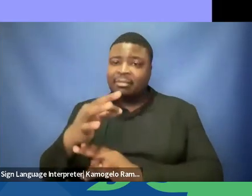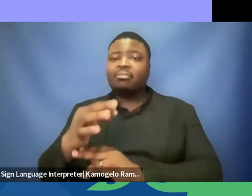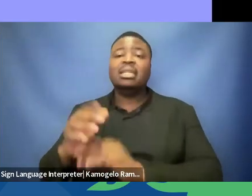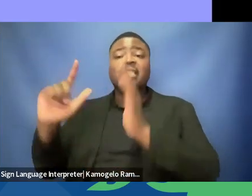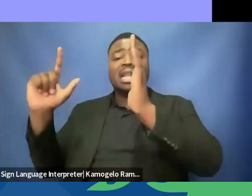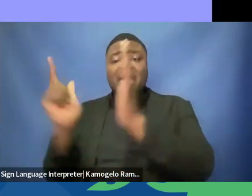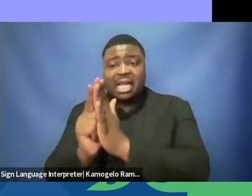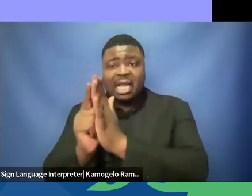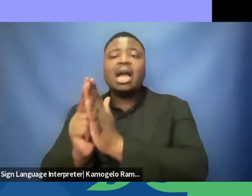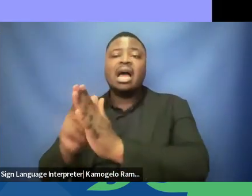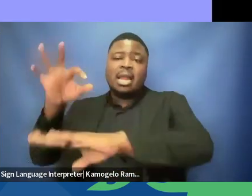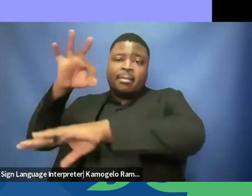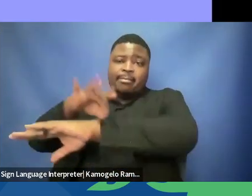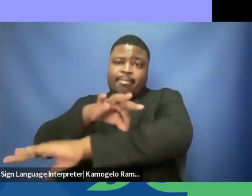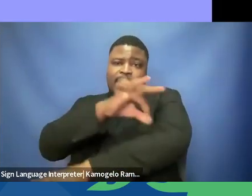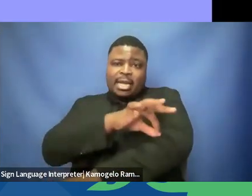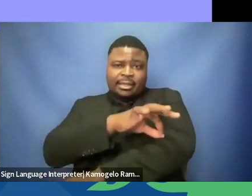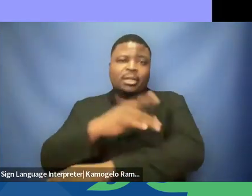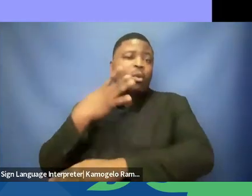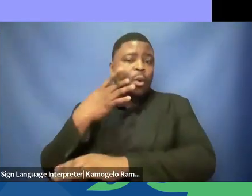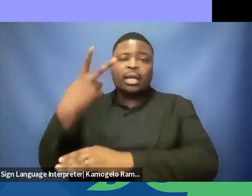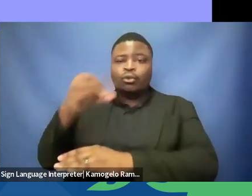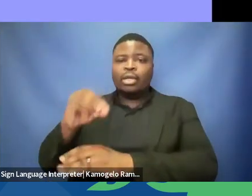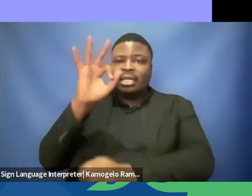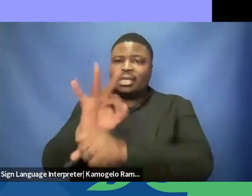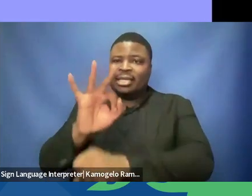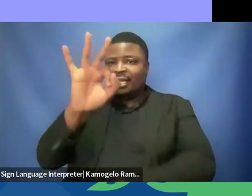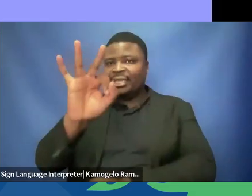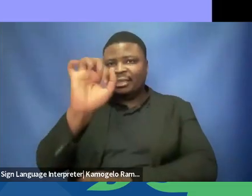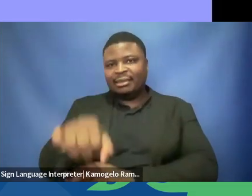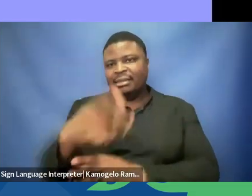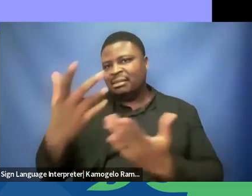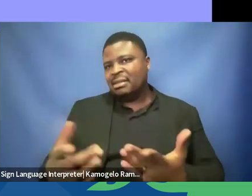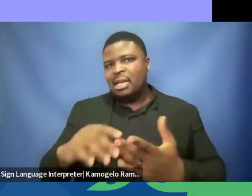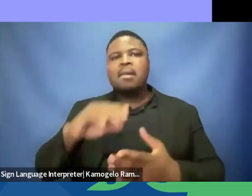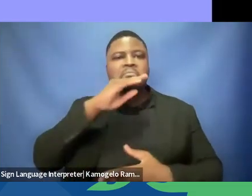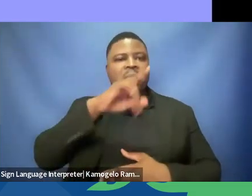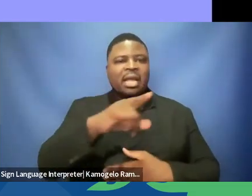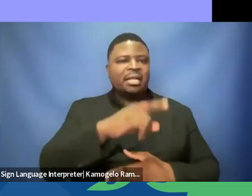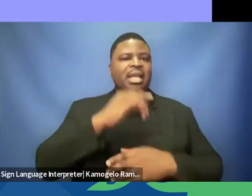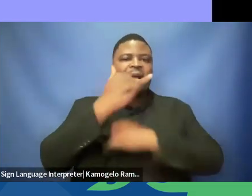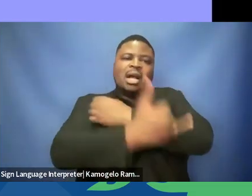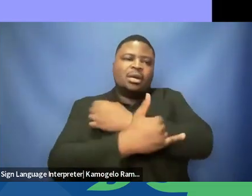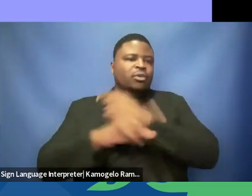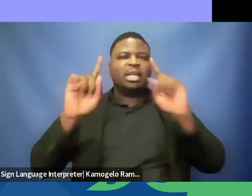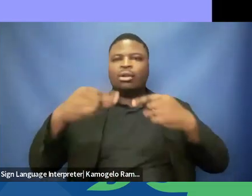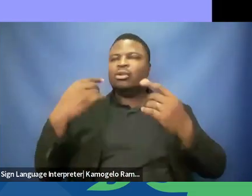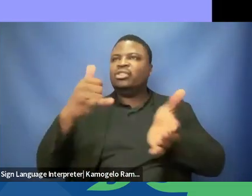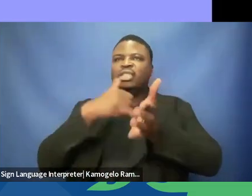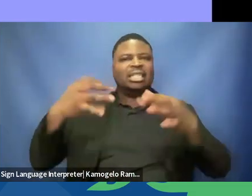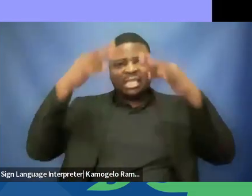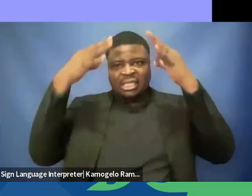Crops Act of 2013. And so there was no way that the county could just ban it. So what happened is that